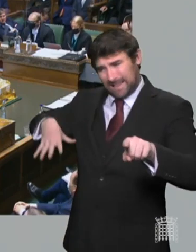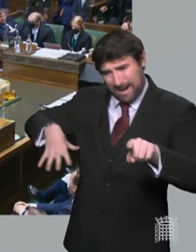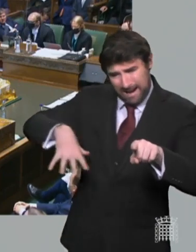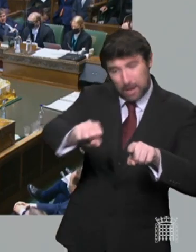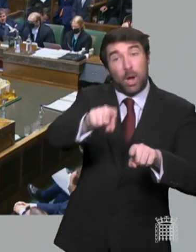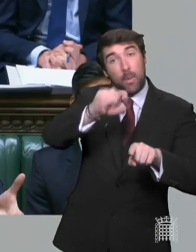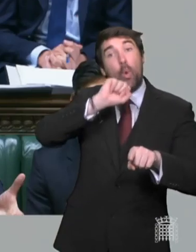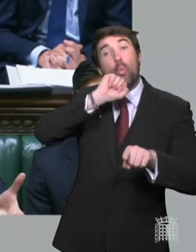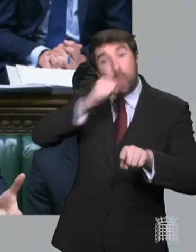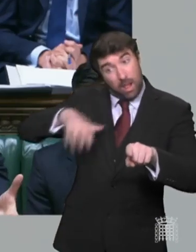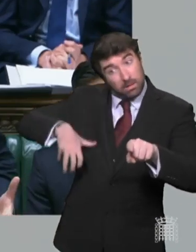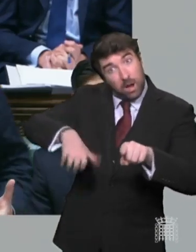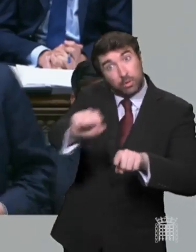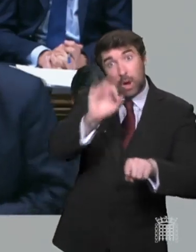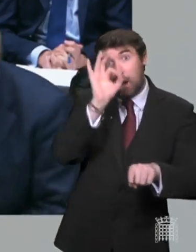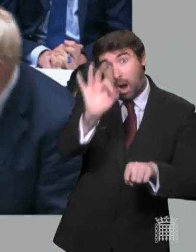at least have a plan